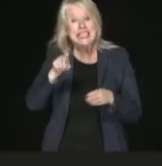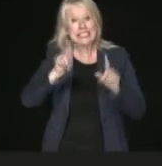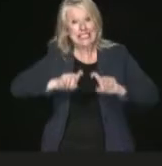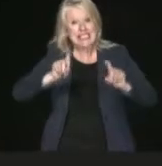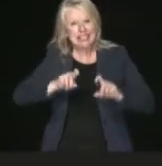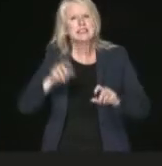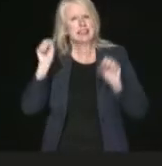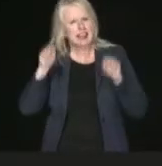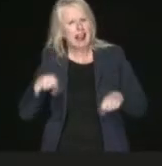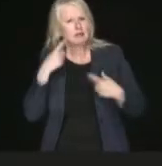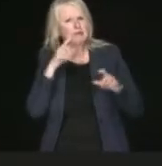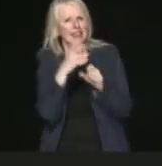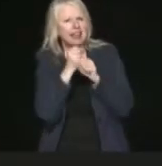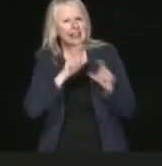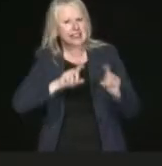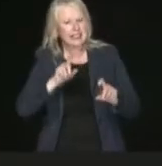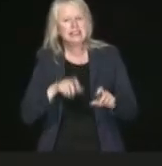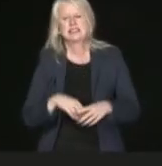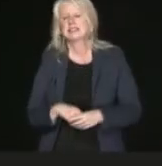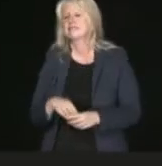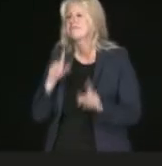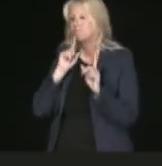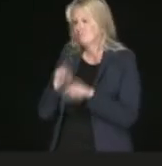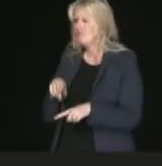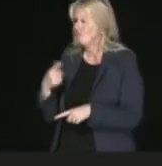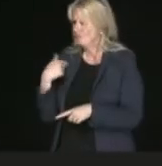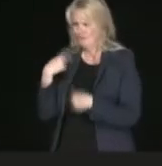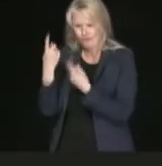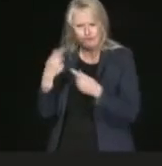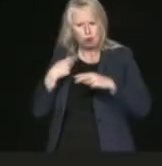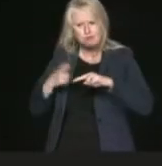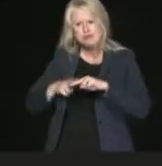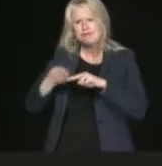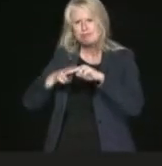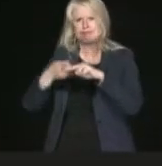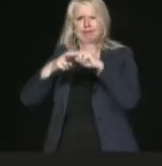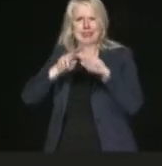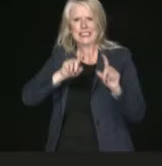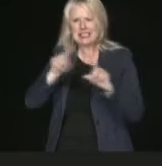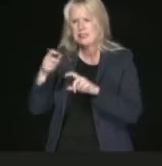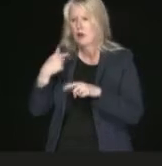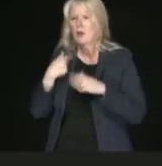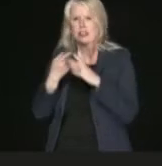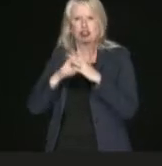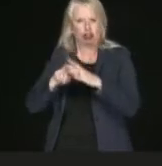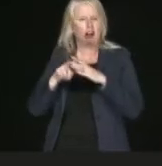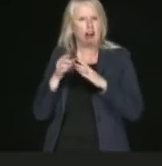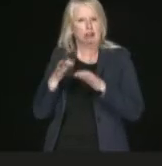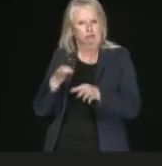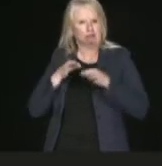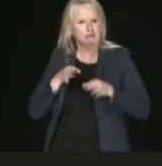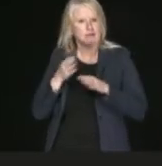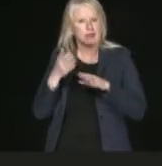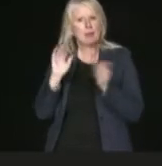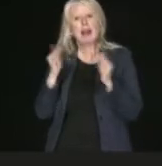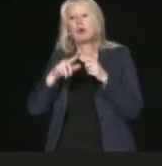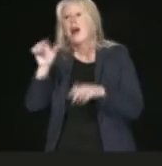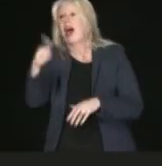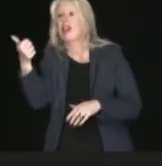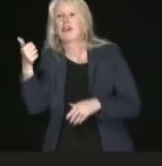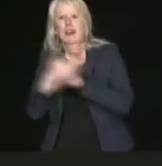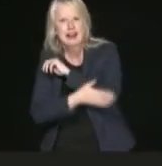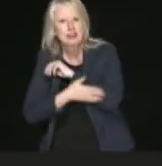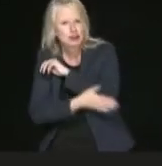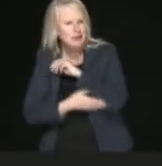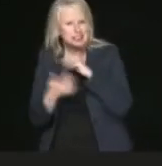We are continually ramping up our testing. We started earlier than other countries in terms of intensifying